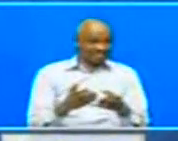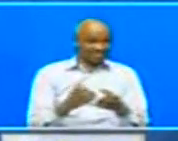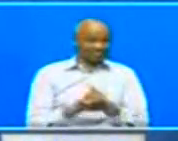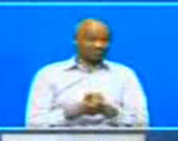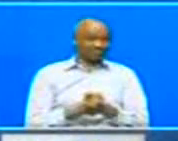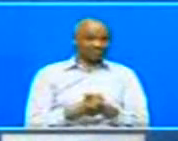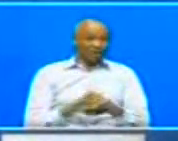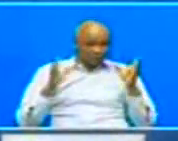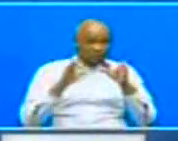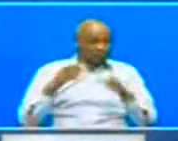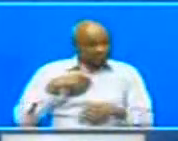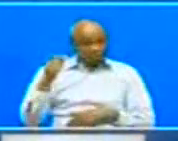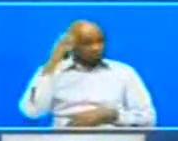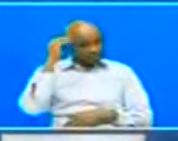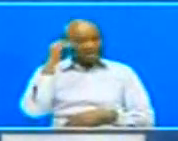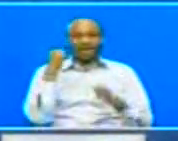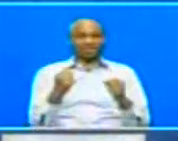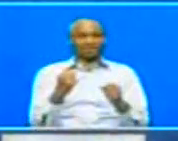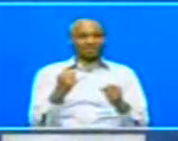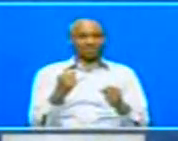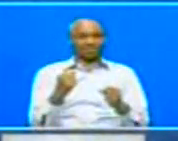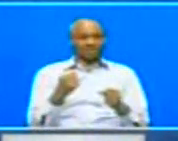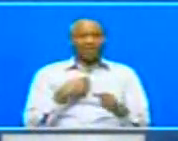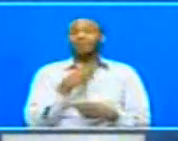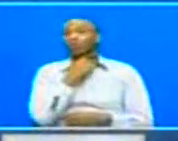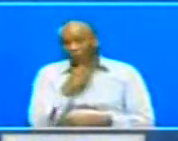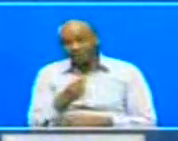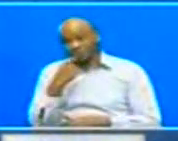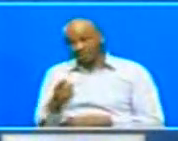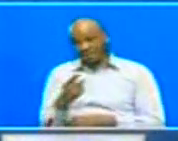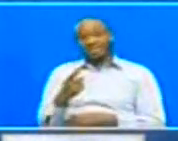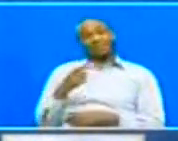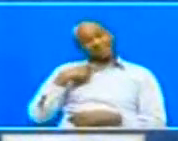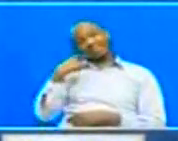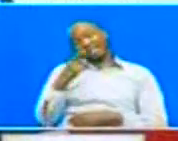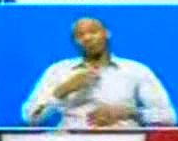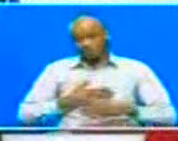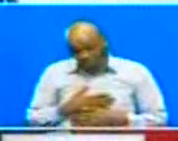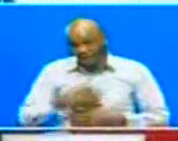doesn't make sense. Point made. Yvonne, I want to help Mheshimiwa answer the question he's avoiding to answer. I'm not avoiding,